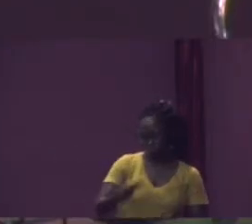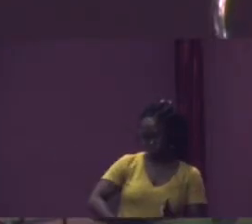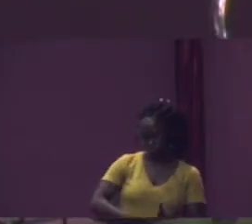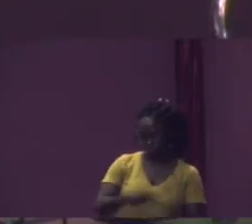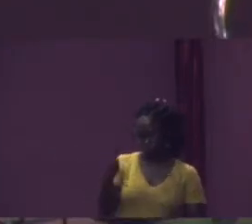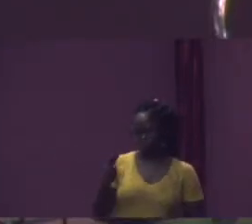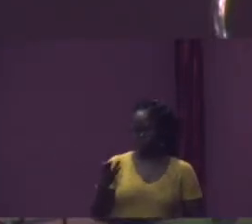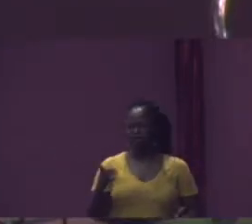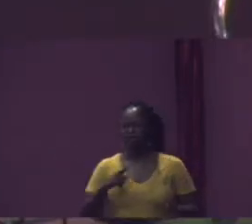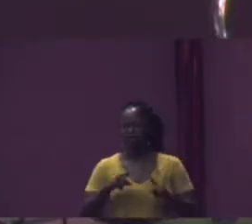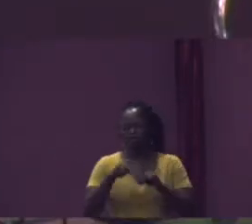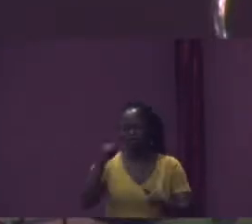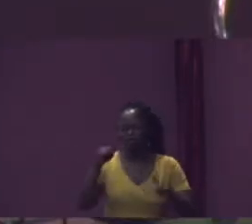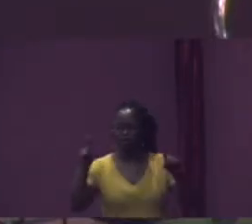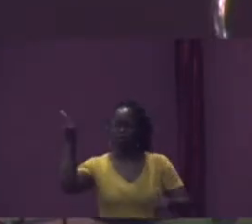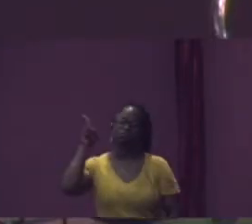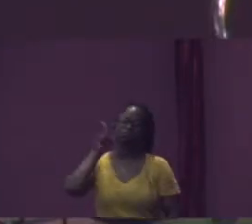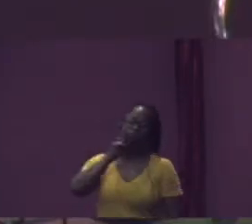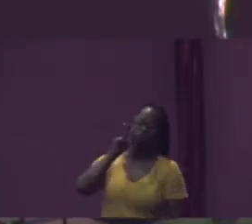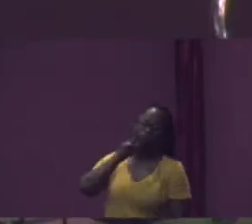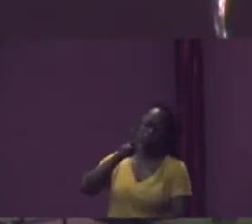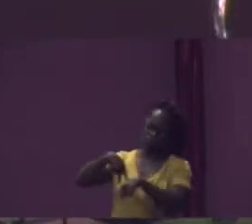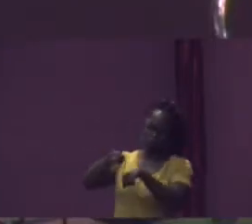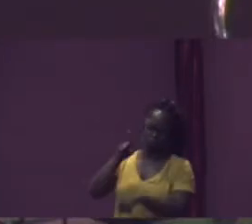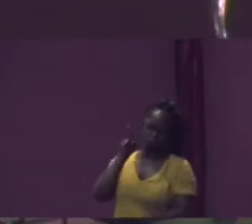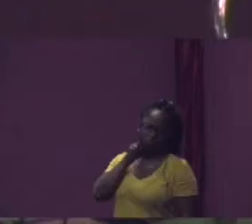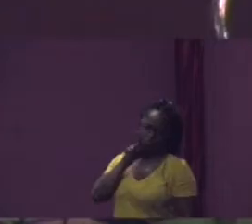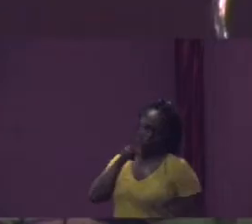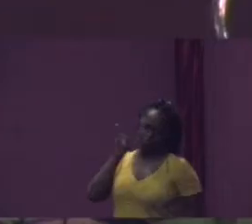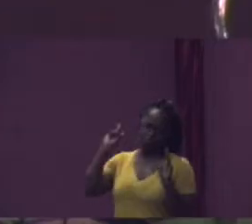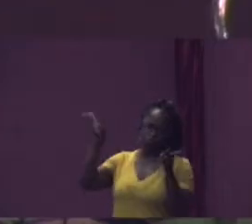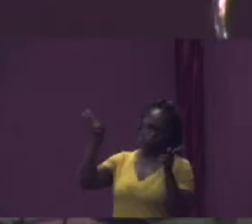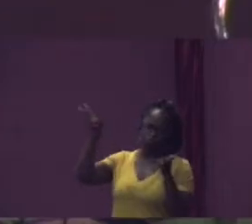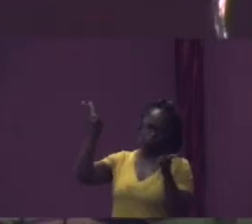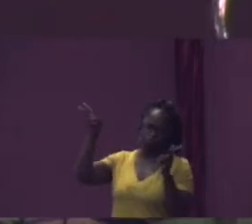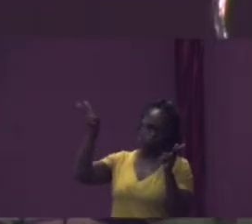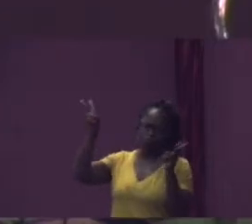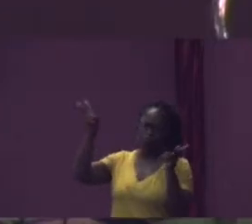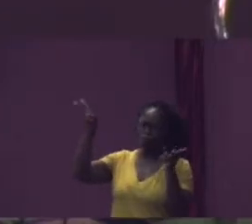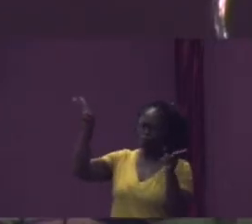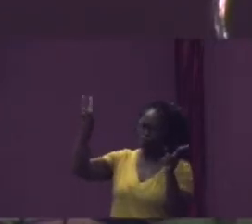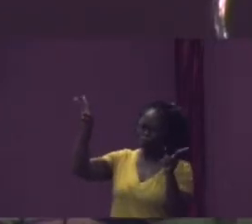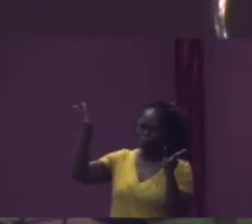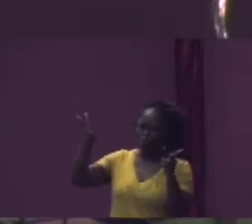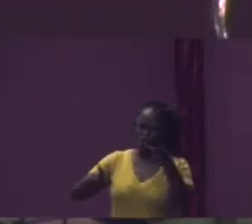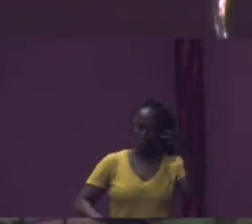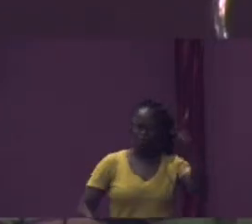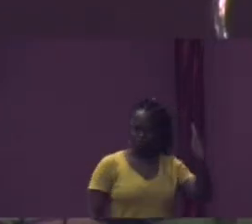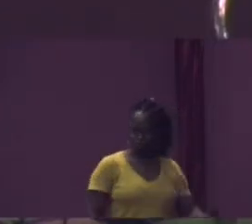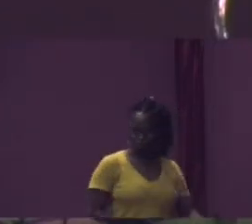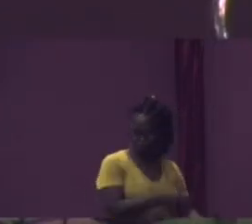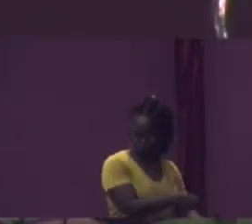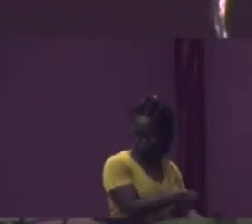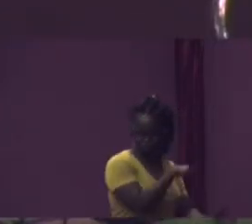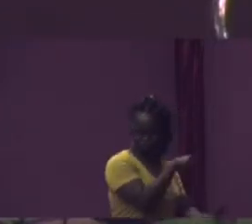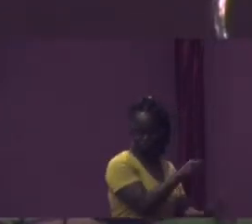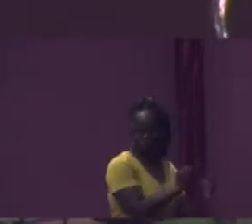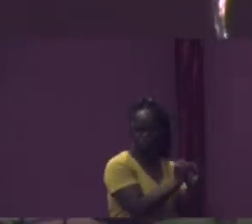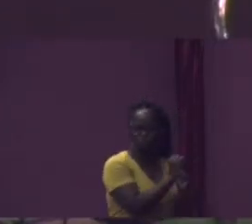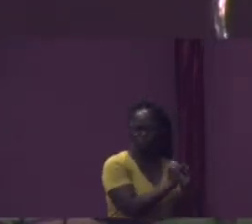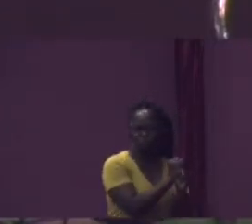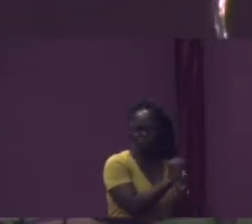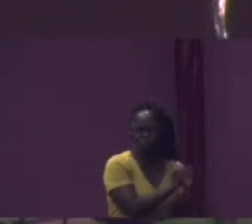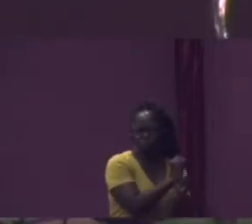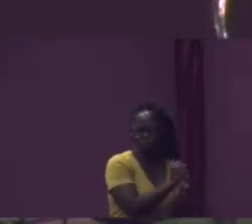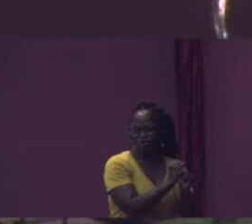remained relatively steady, they doubled in Puerto Rico over the subsequent 2 decades. The high rates in part were a product